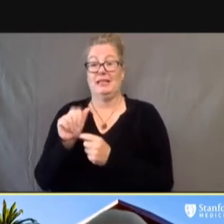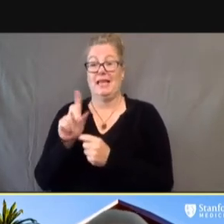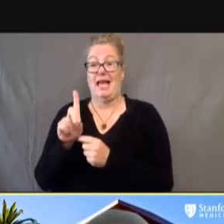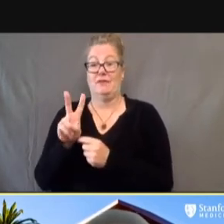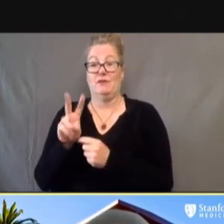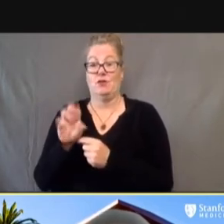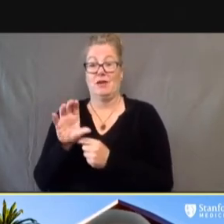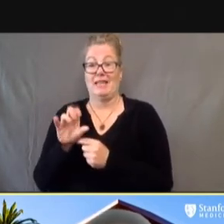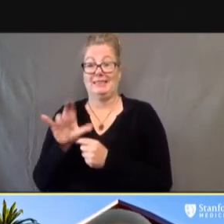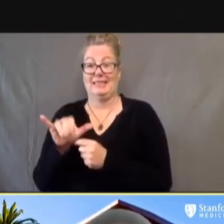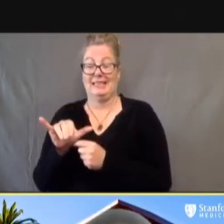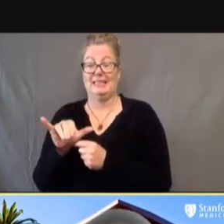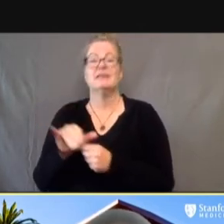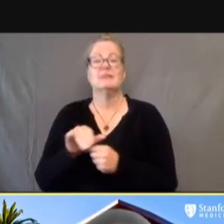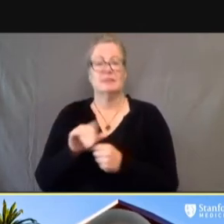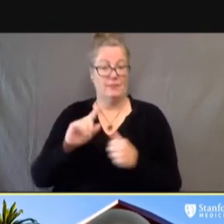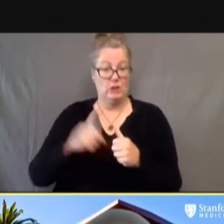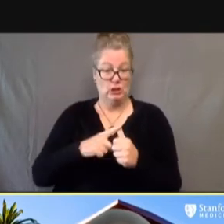is MSDCI.